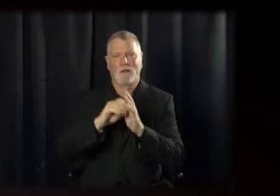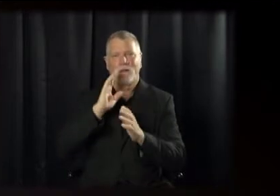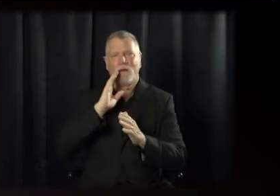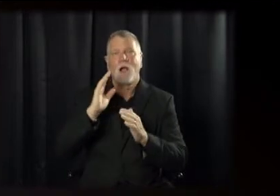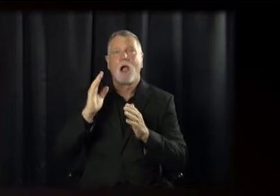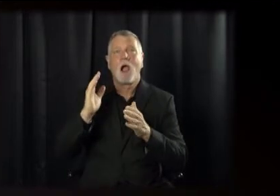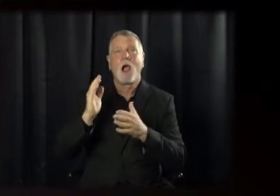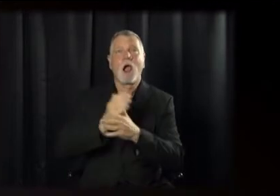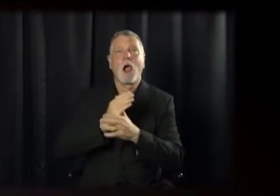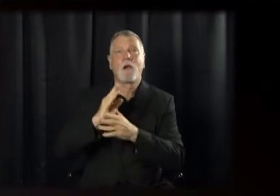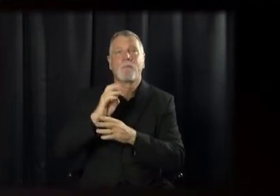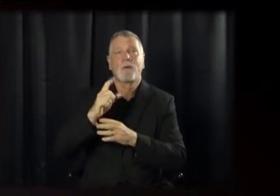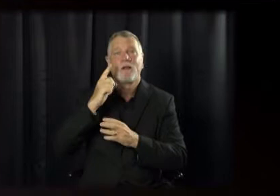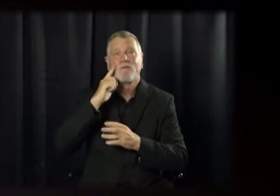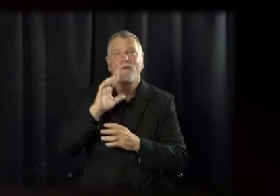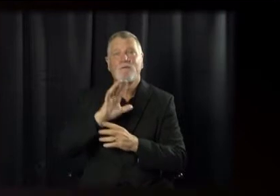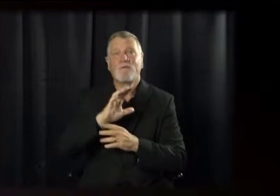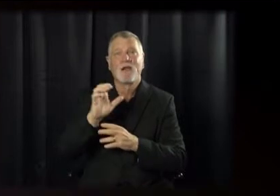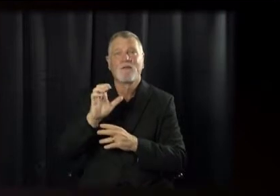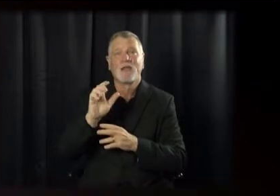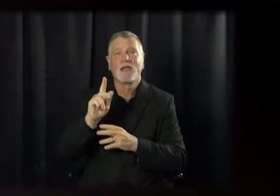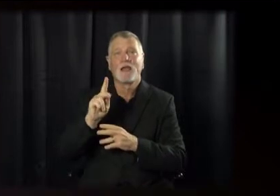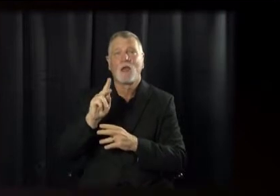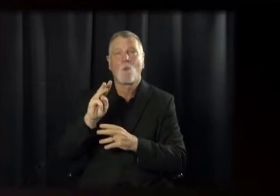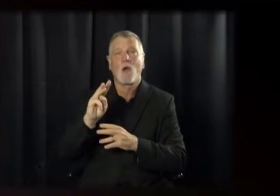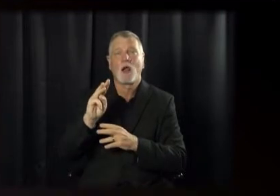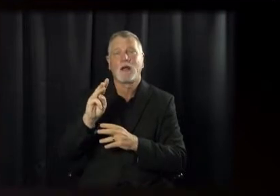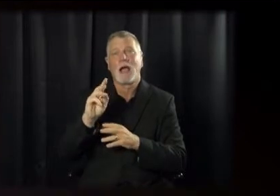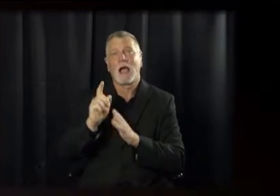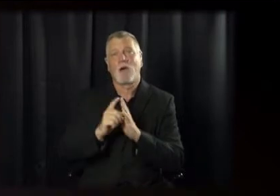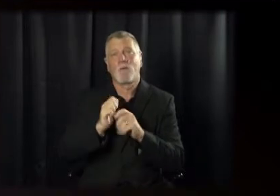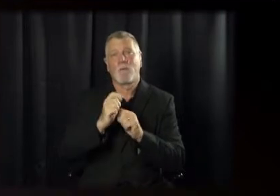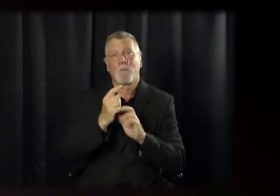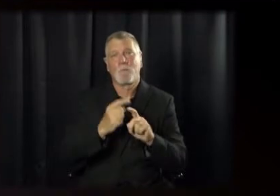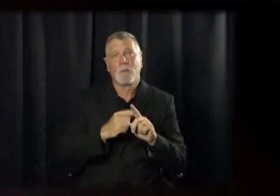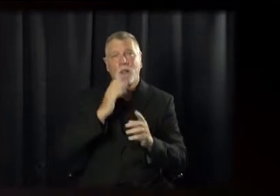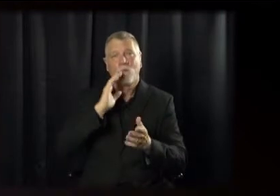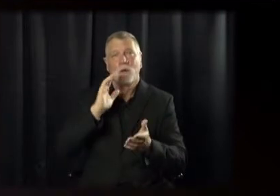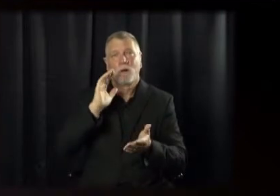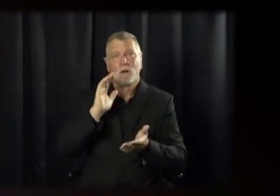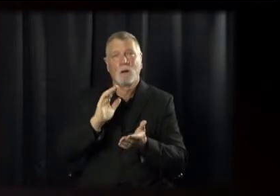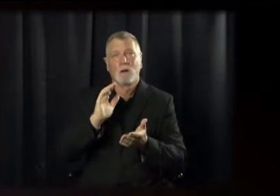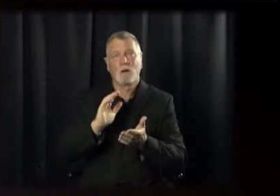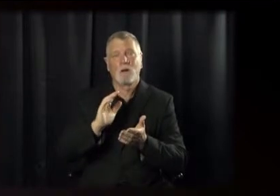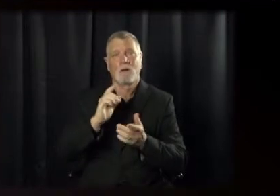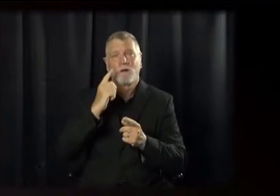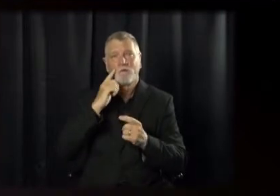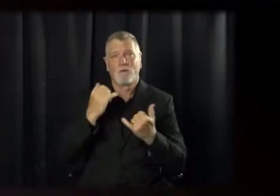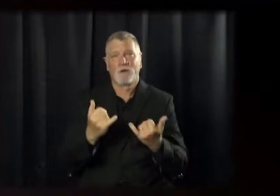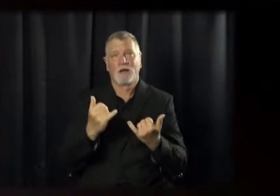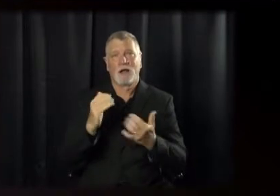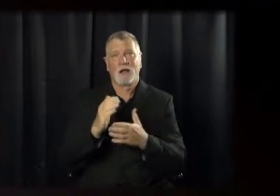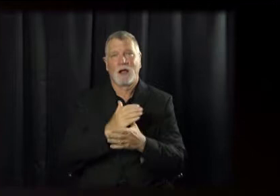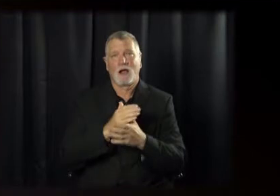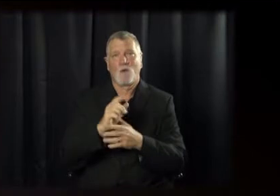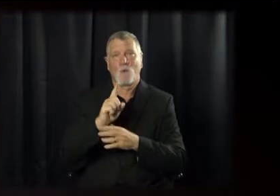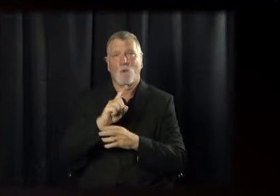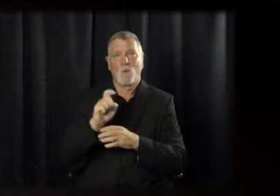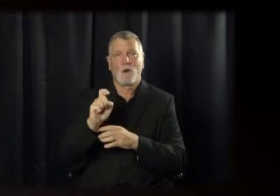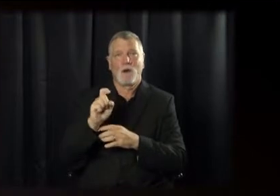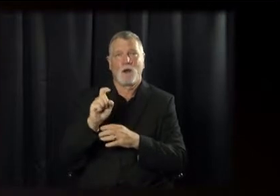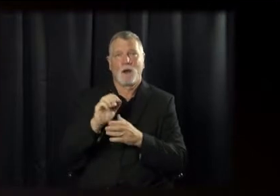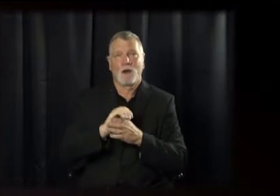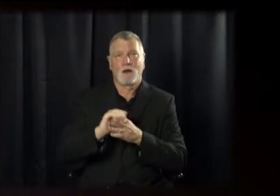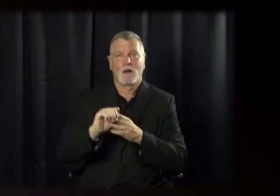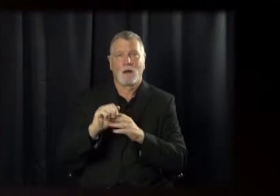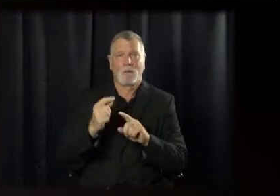bill of a customer who consumes 500 kilowatt hours per month is expected to slightly decrease from the current average of $100